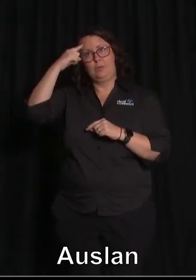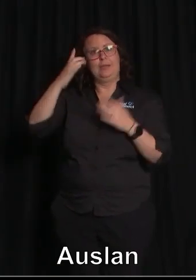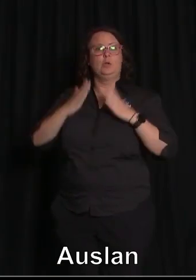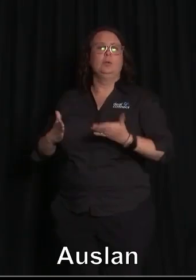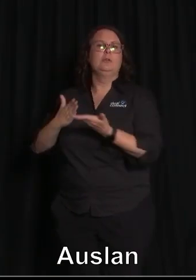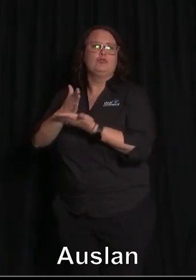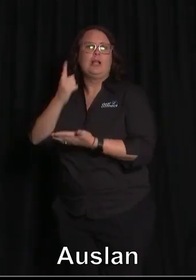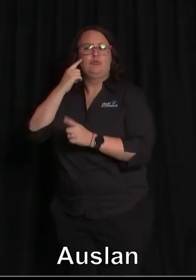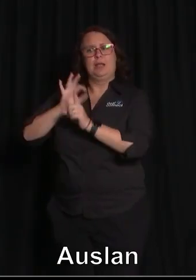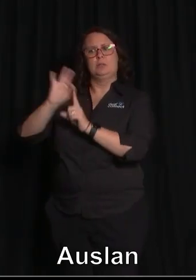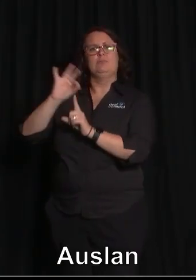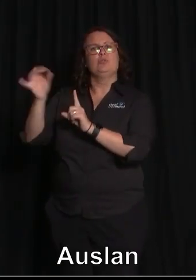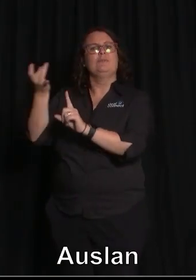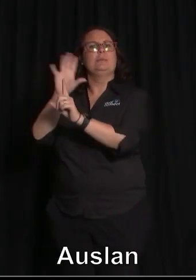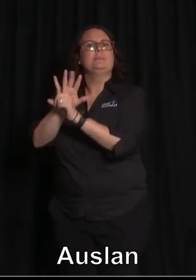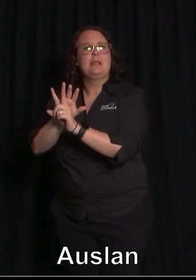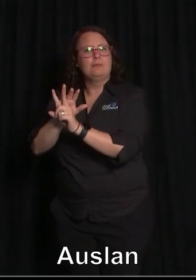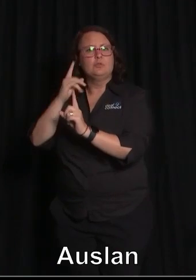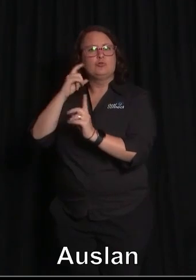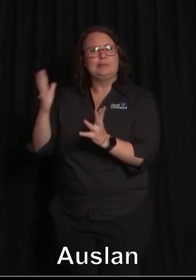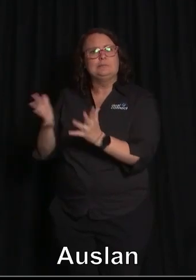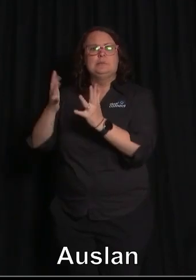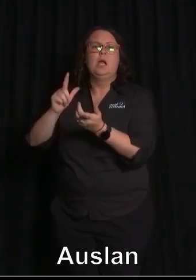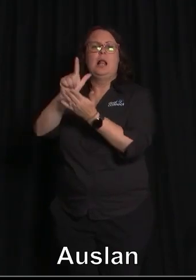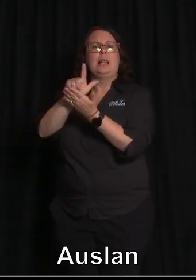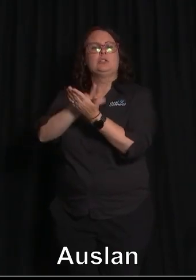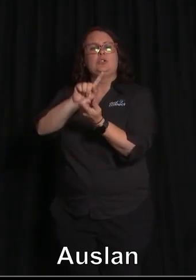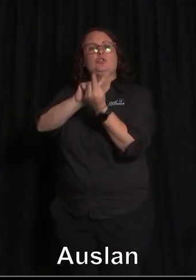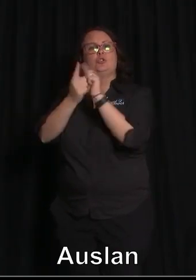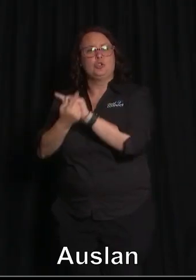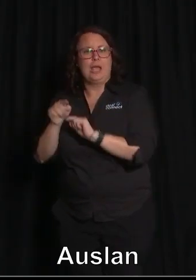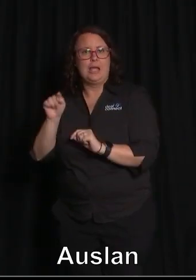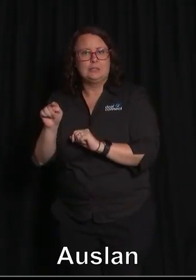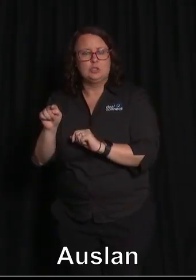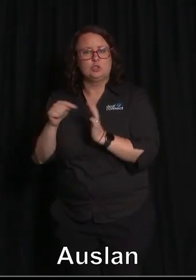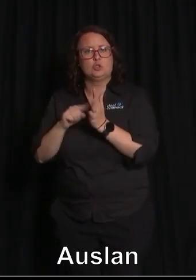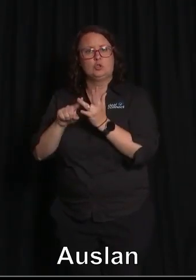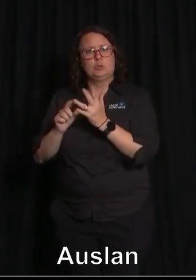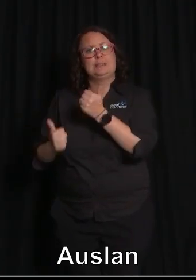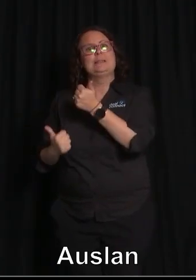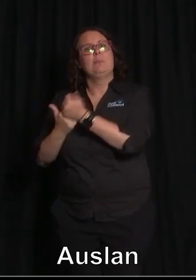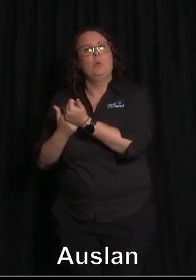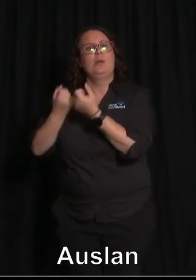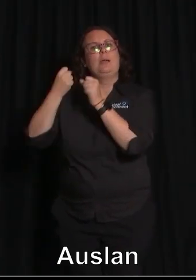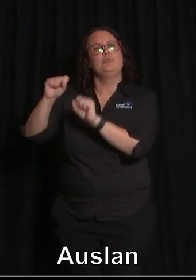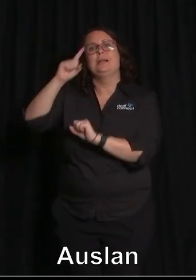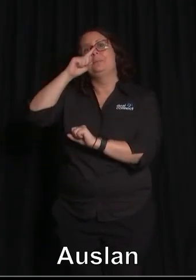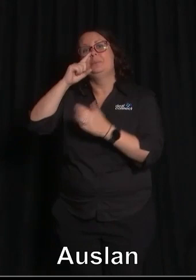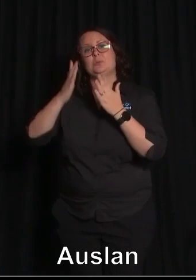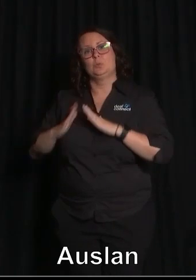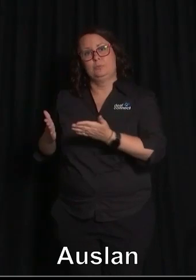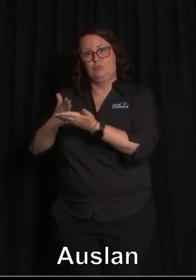first, and that they are actually embarking on legislative processes that are geared to protecting human rights